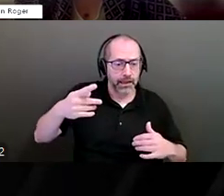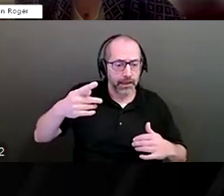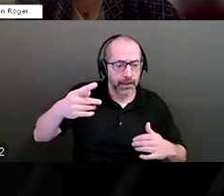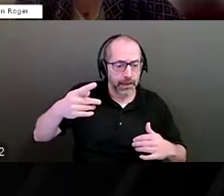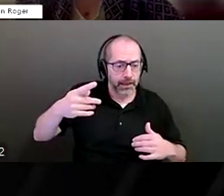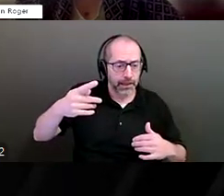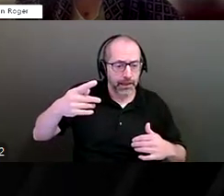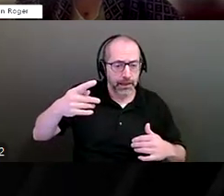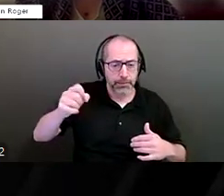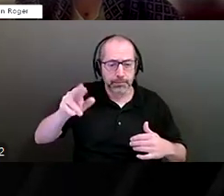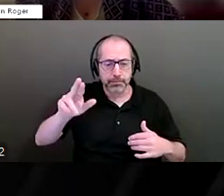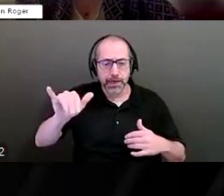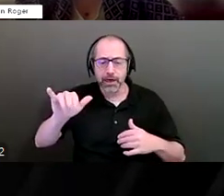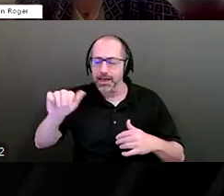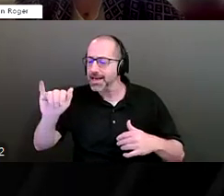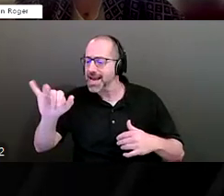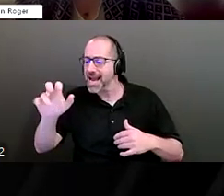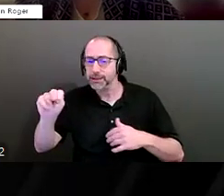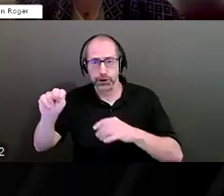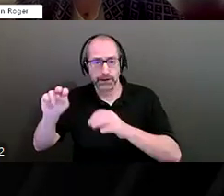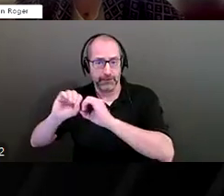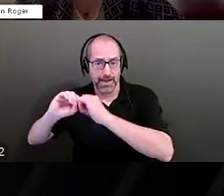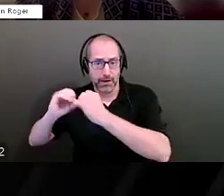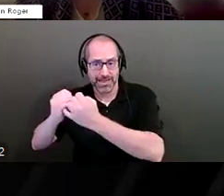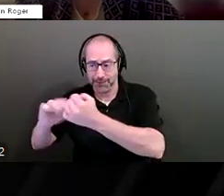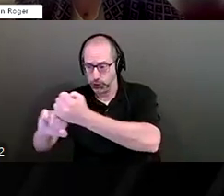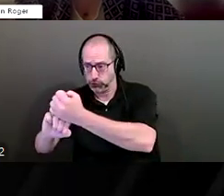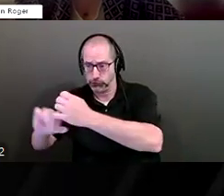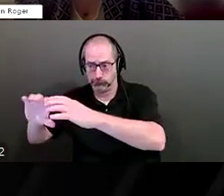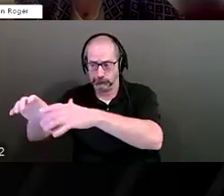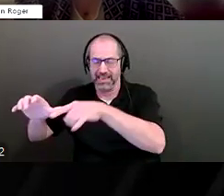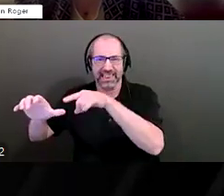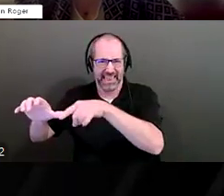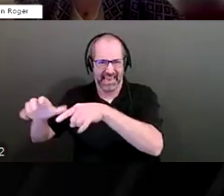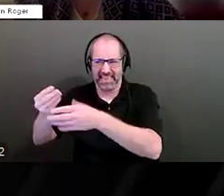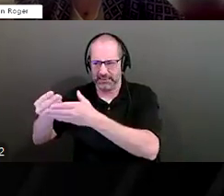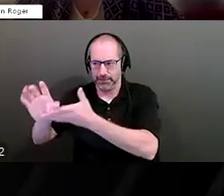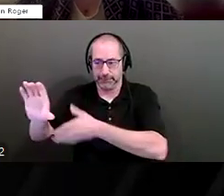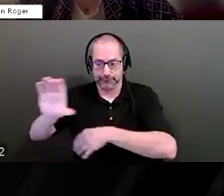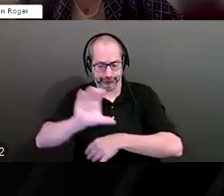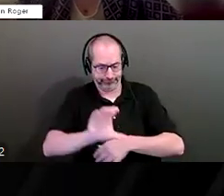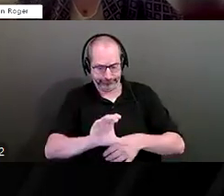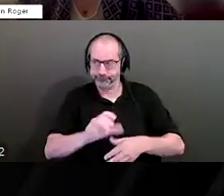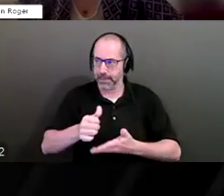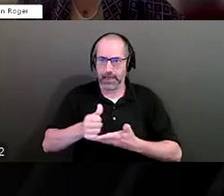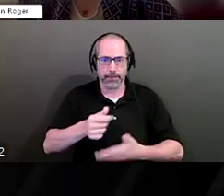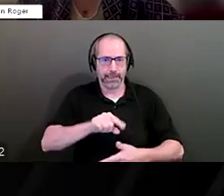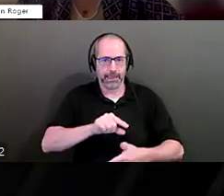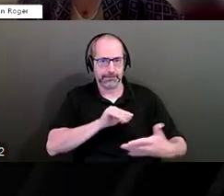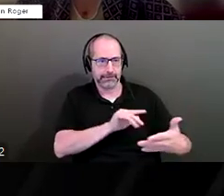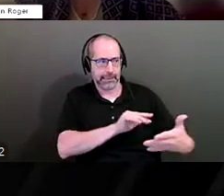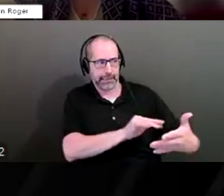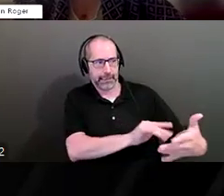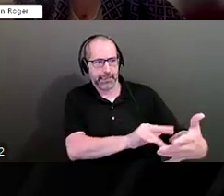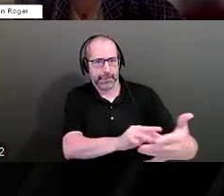of the study, and I think we were able to continue the study for about 5 years. There were many facets to it,